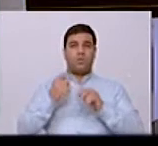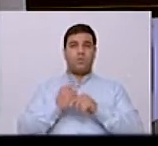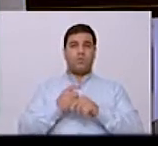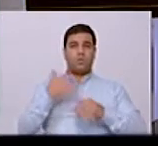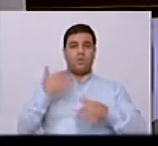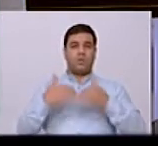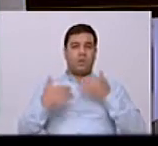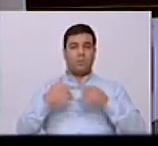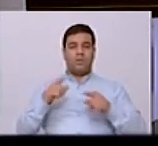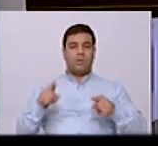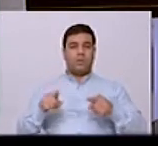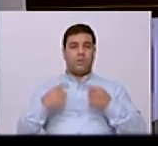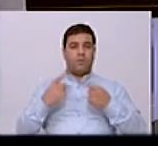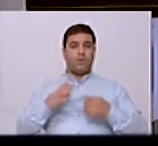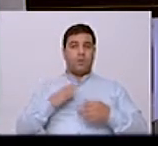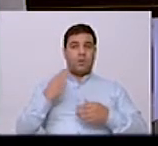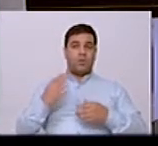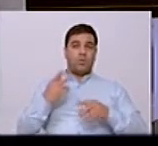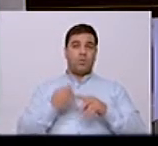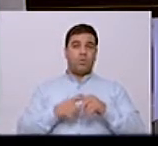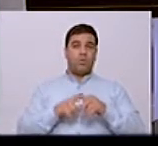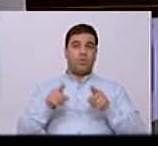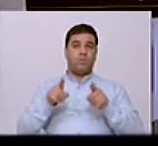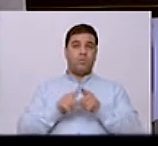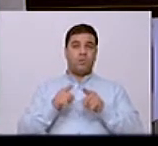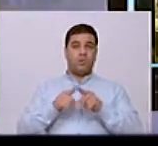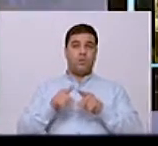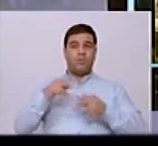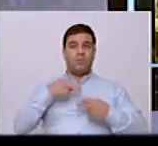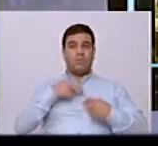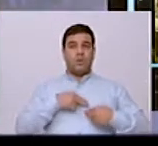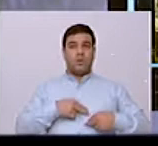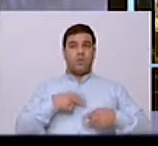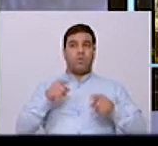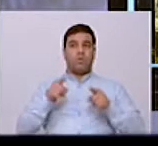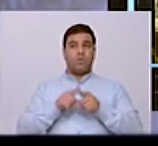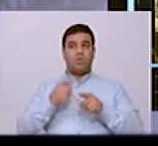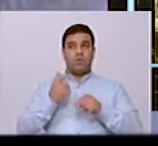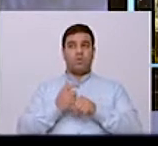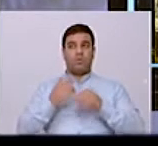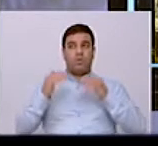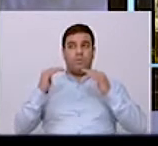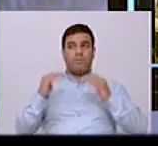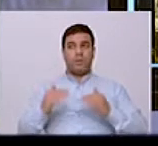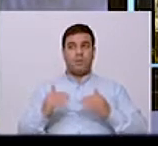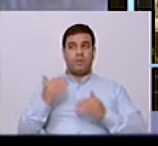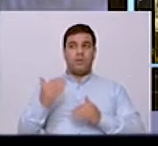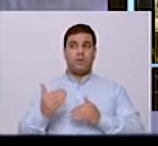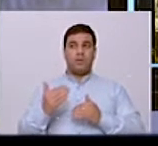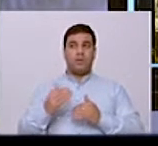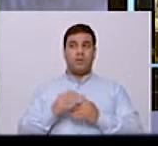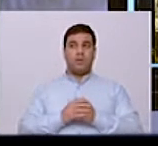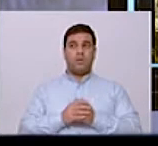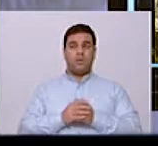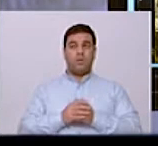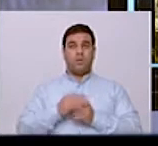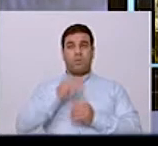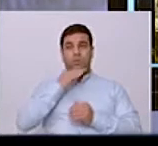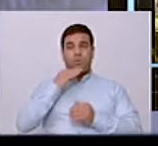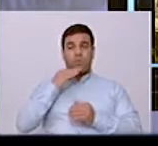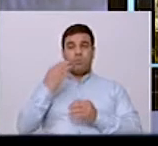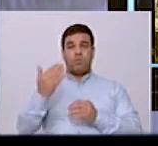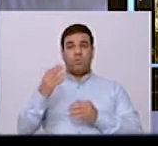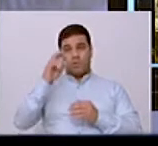sust rivojlangan. Shuningdek, qishloq xo'jaligida mehnat unumdorligi ancha pastdir. Ya'ni ko'proq